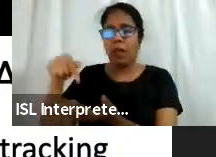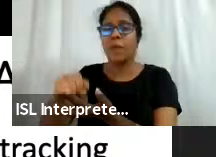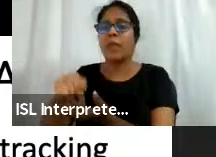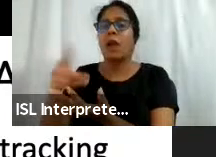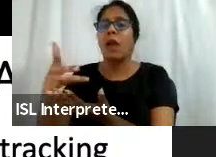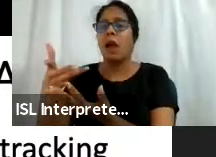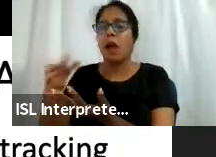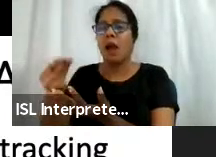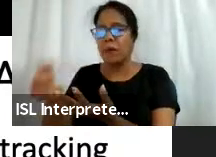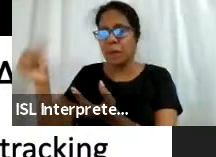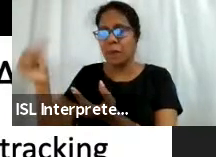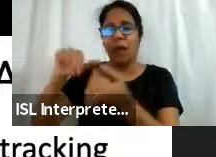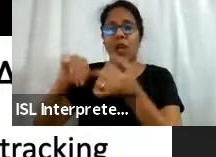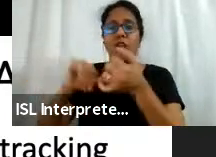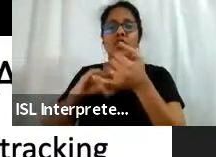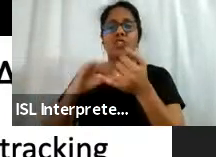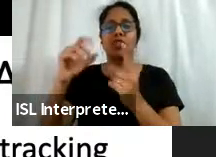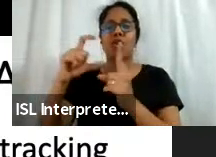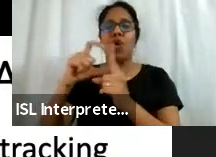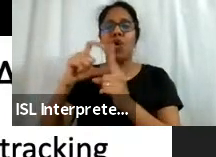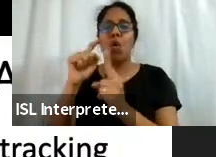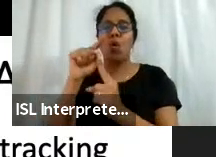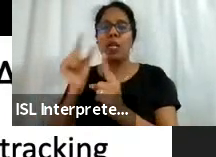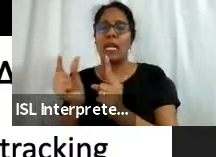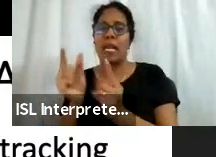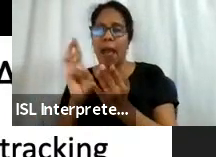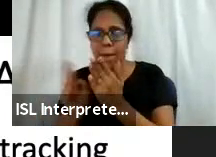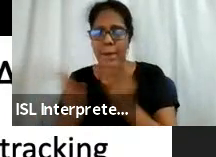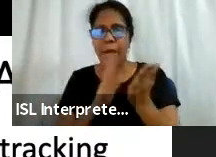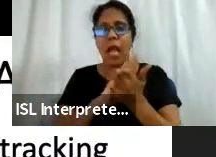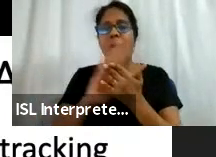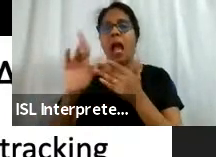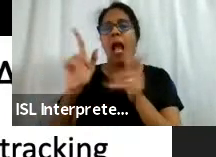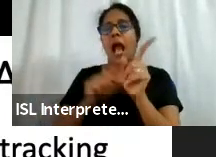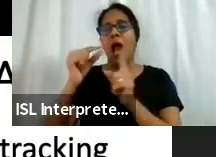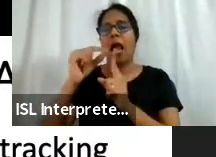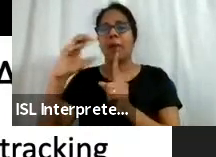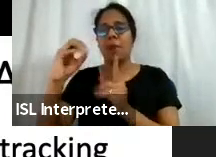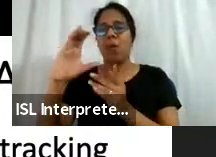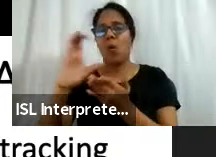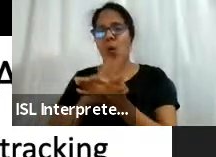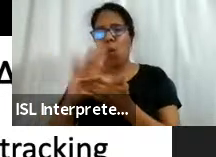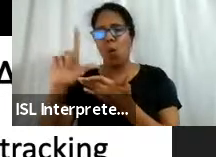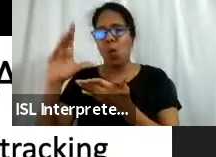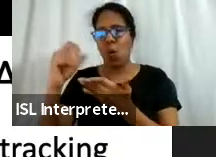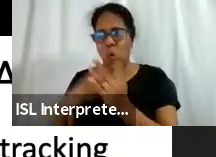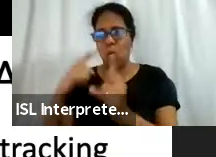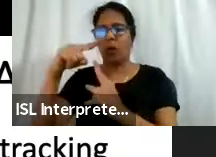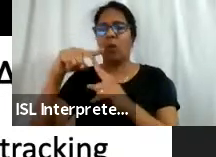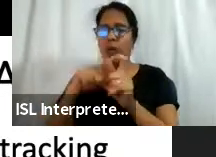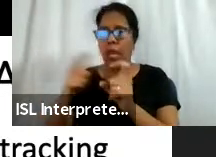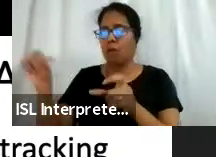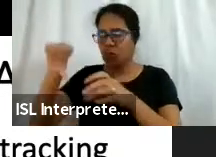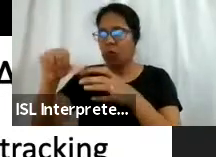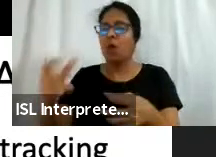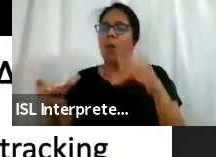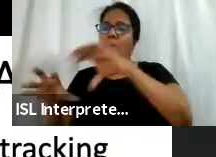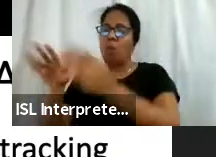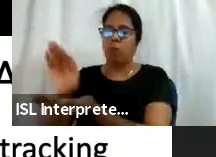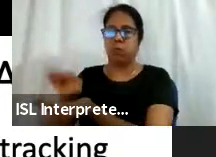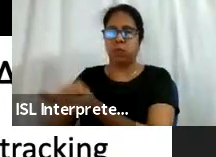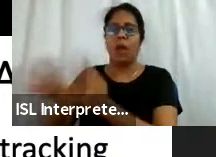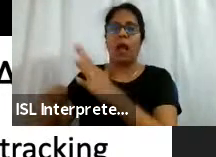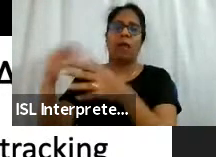solution. And discard them in a dustbin which has a lid. It is